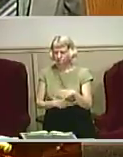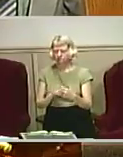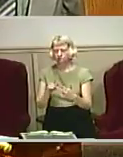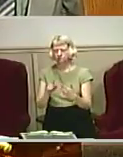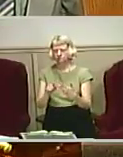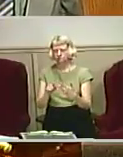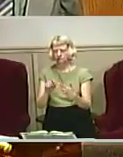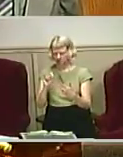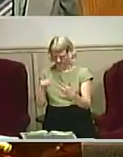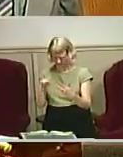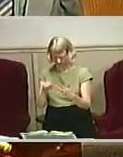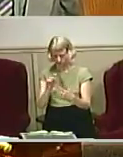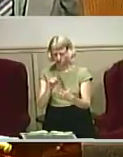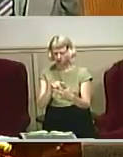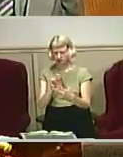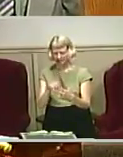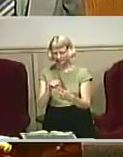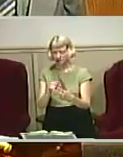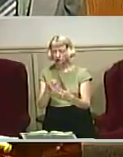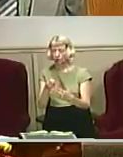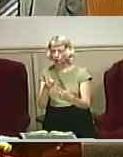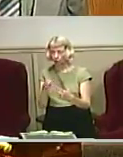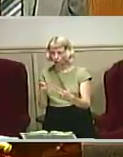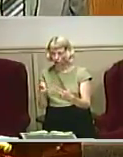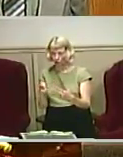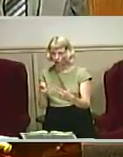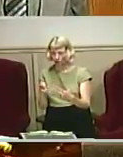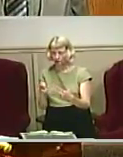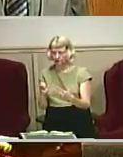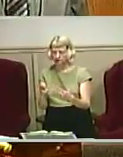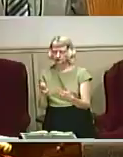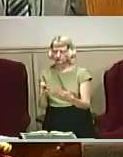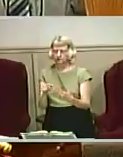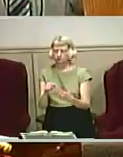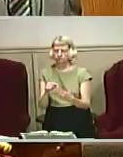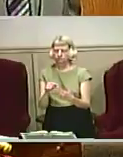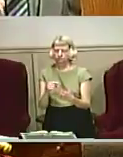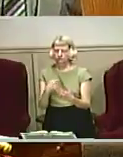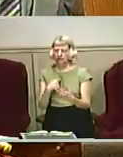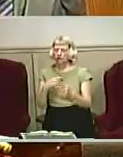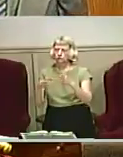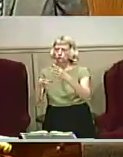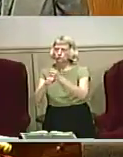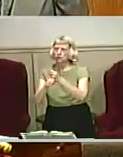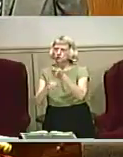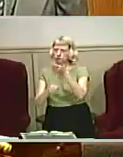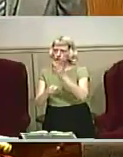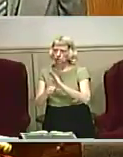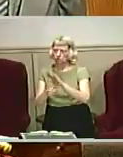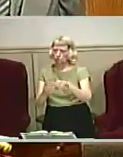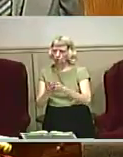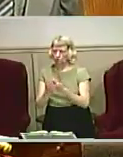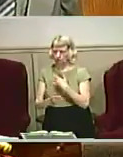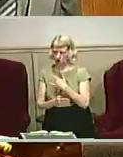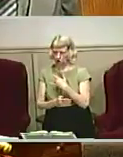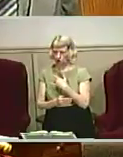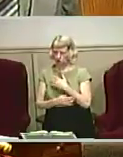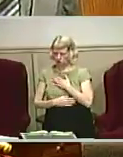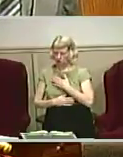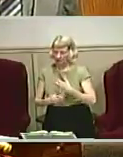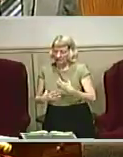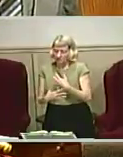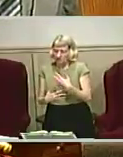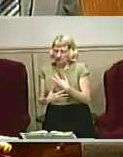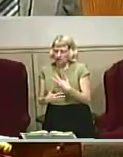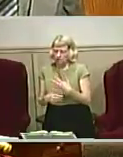those"? Or would we say, "You know what? I'm willing to trust Him with all my heart. I'm willing to fear Him, but I'm